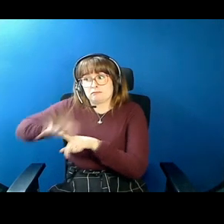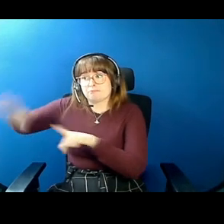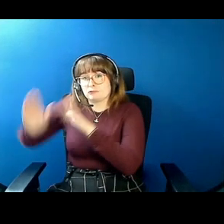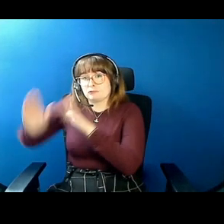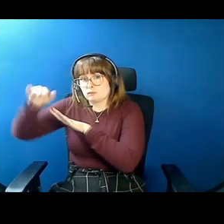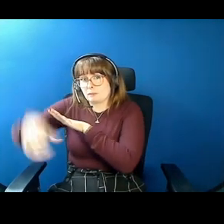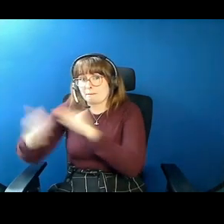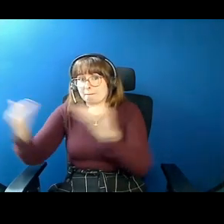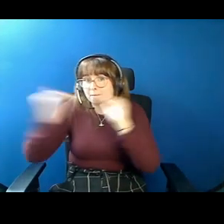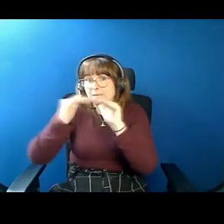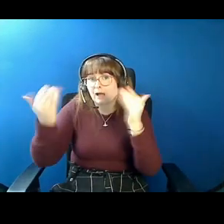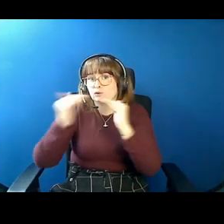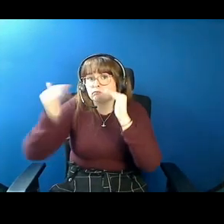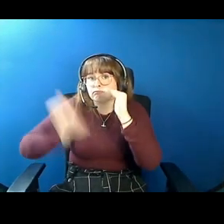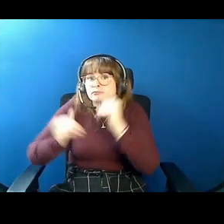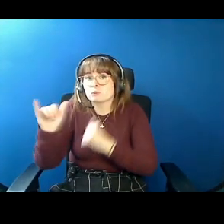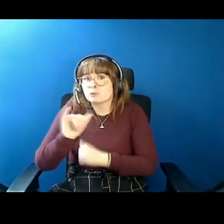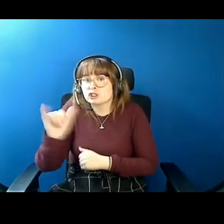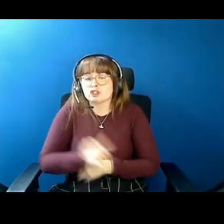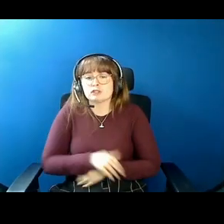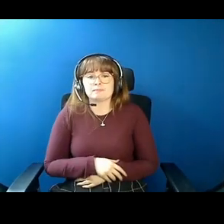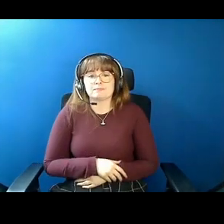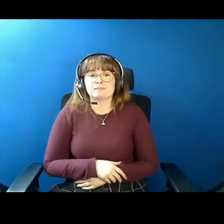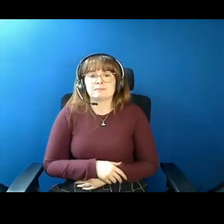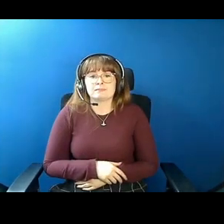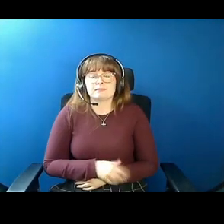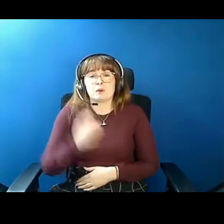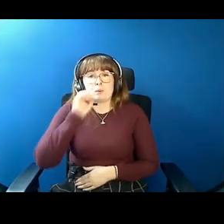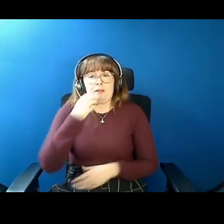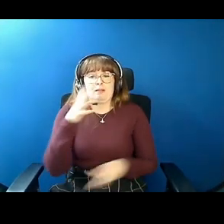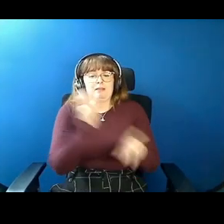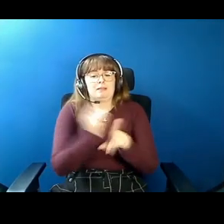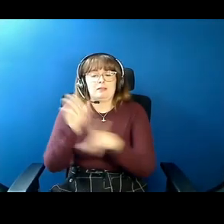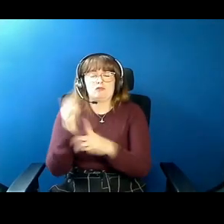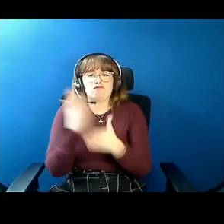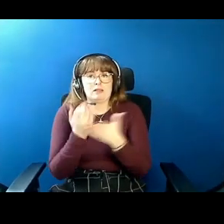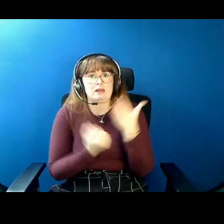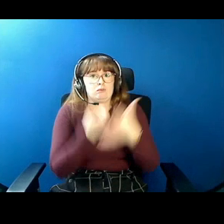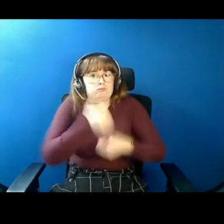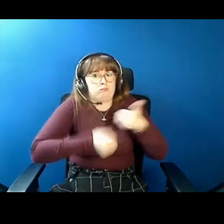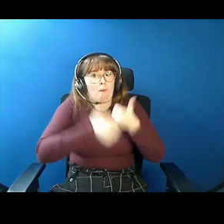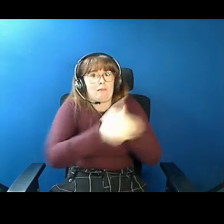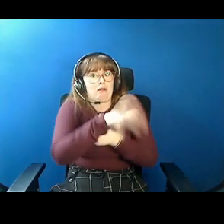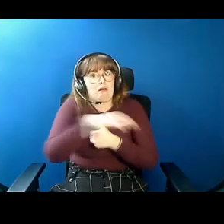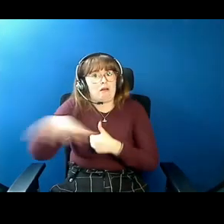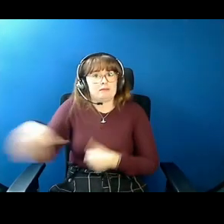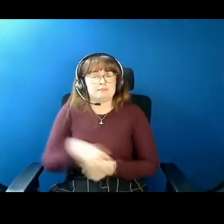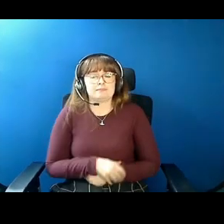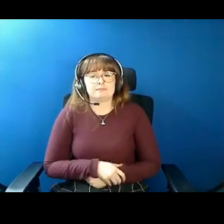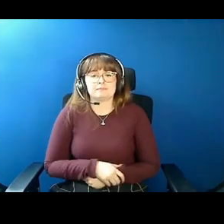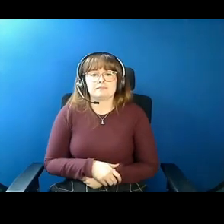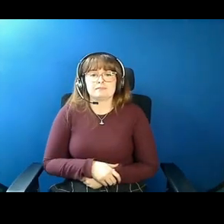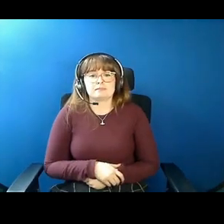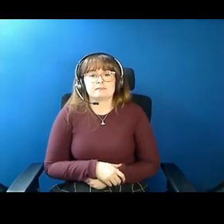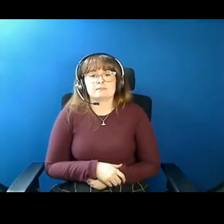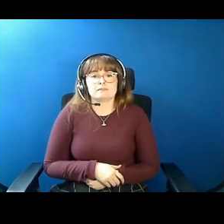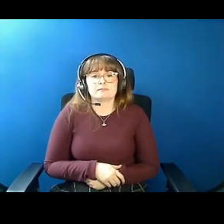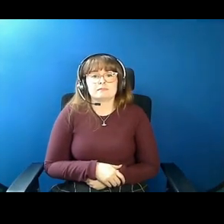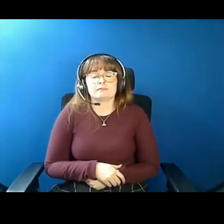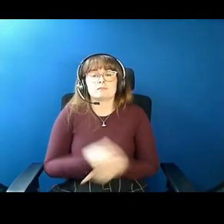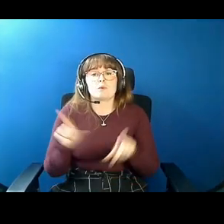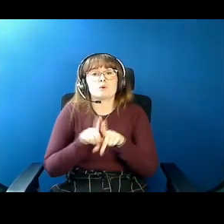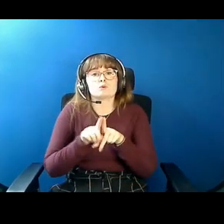challenges for retrofit and decarbonization, and maps out hotspots of key attributes within the stock. The data is also available as an API, which can